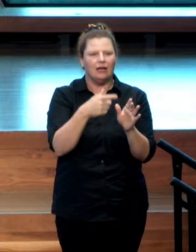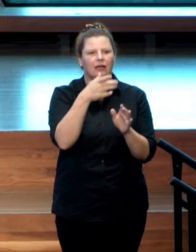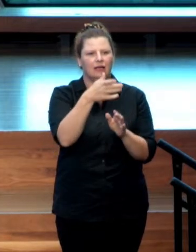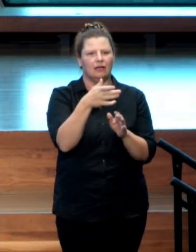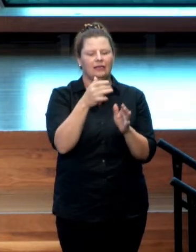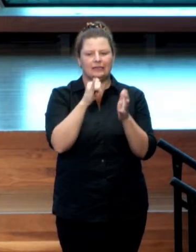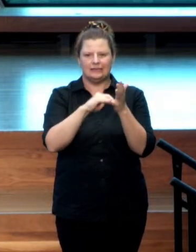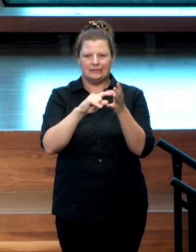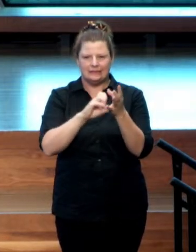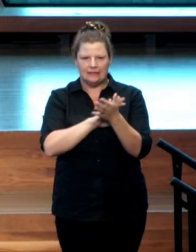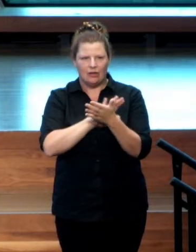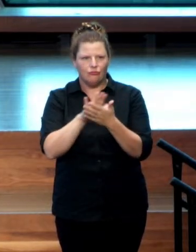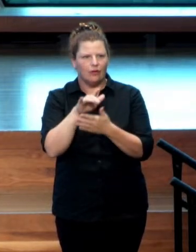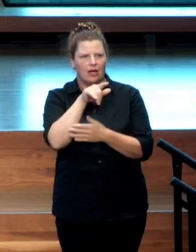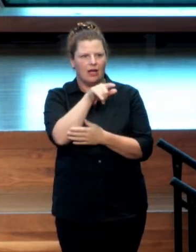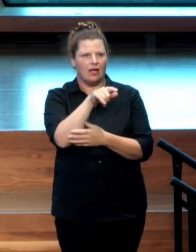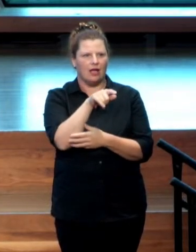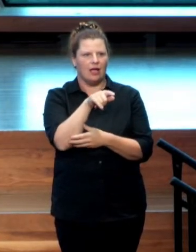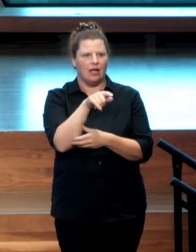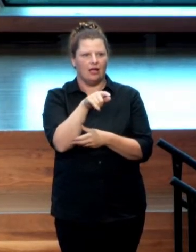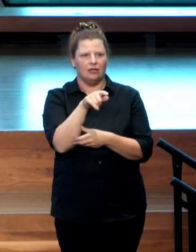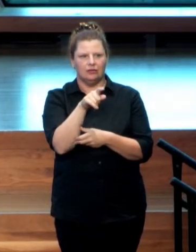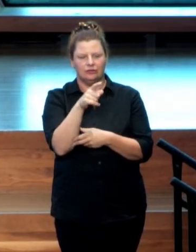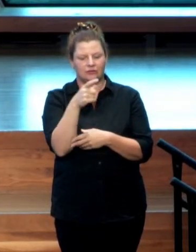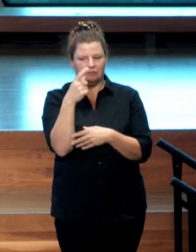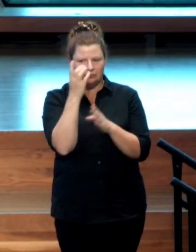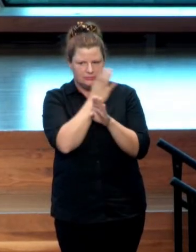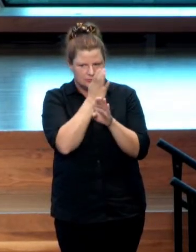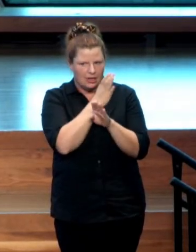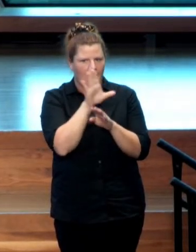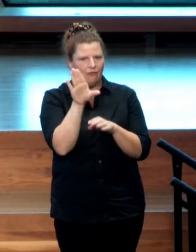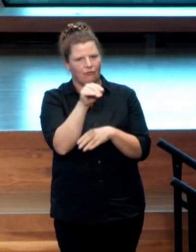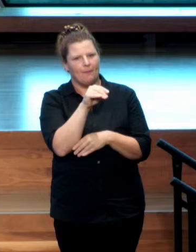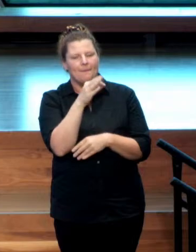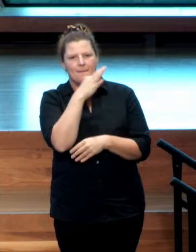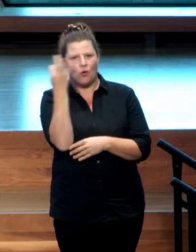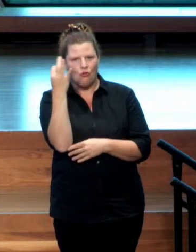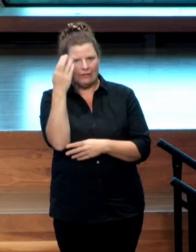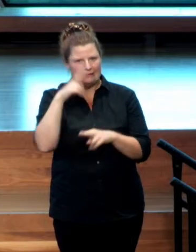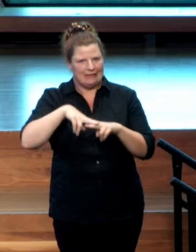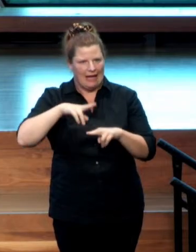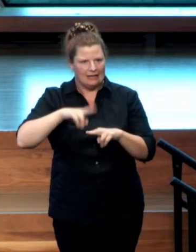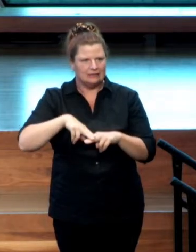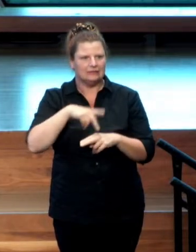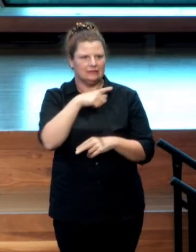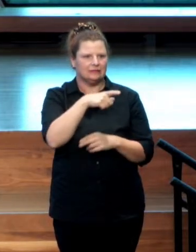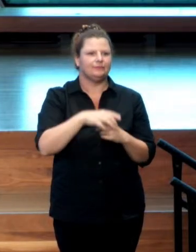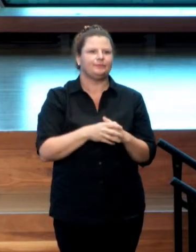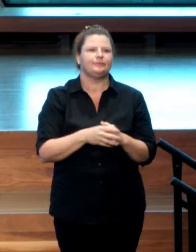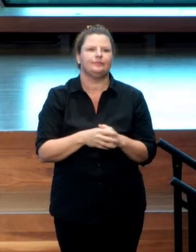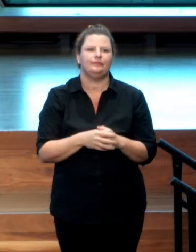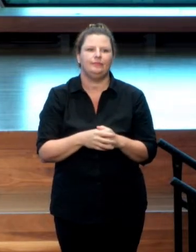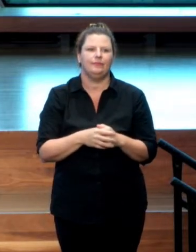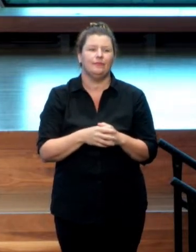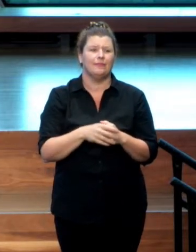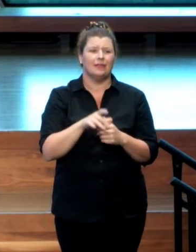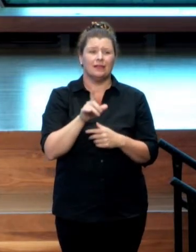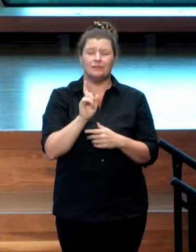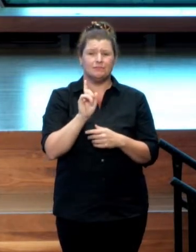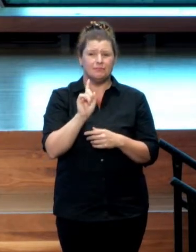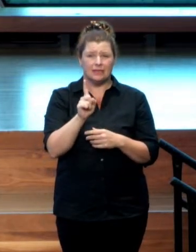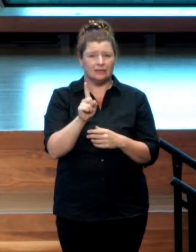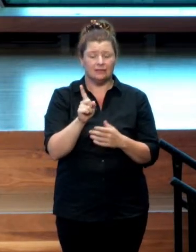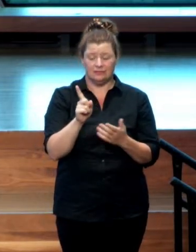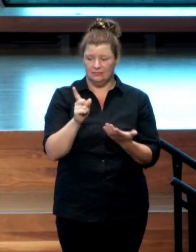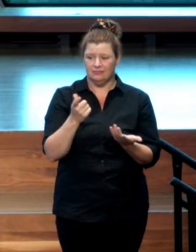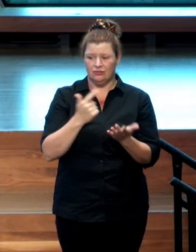who's disengaged with her boring dad, and Aralorn. And, it is a